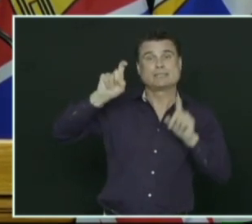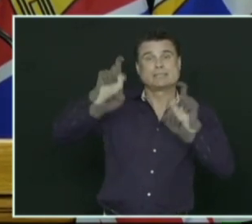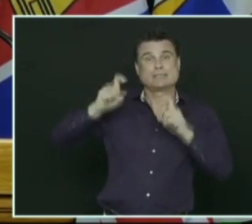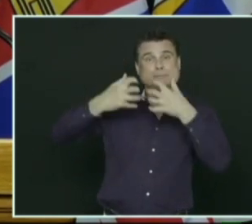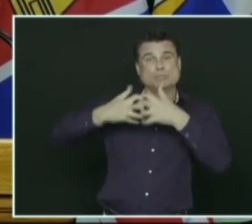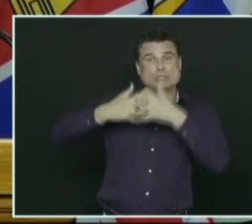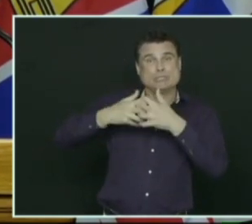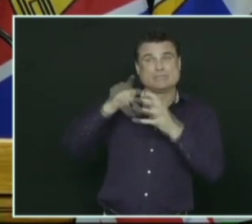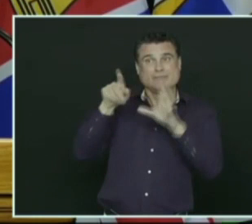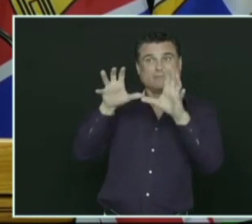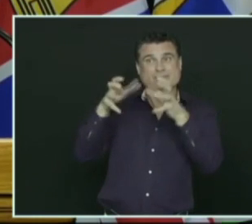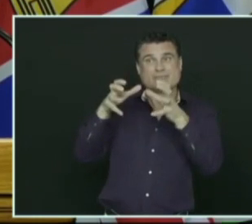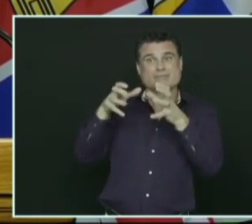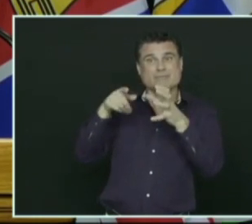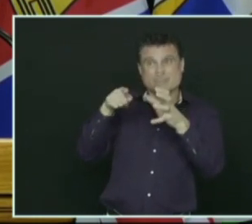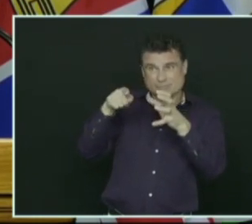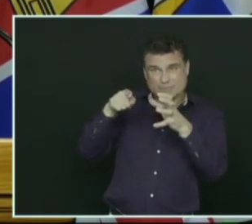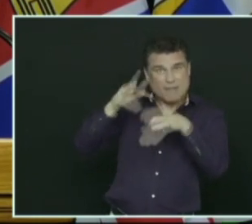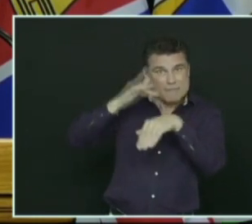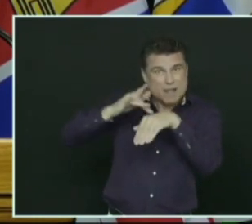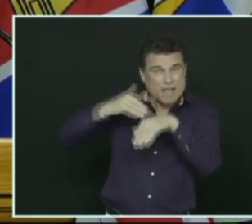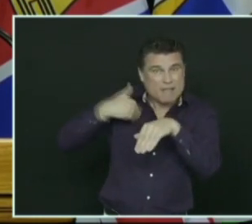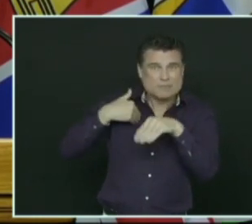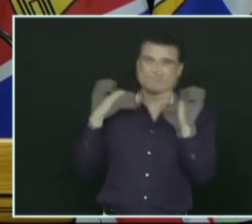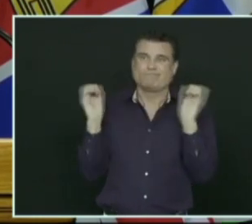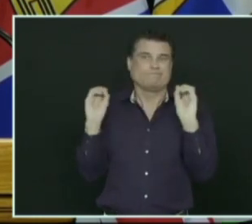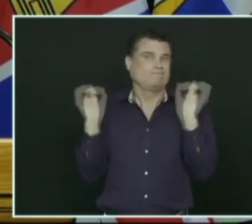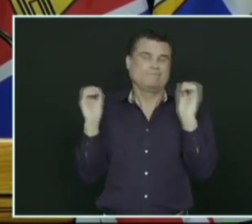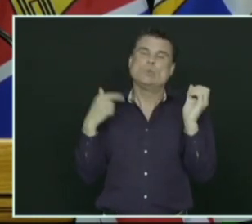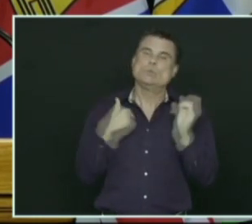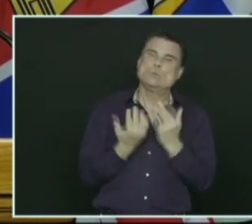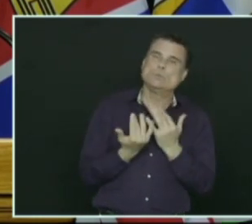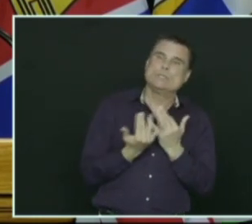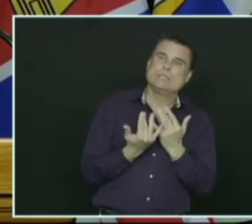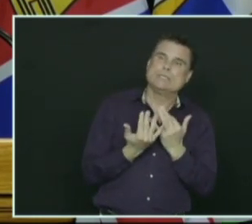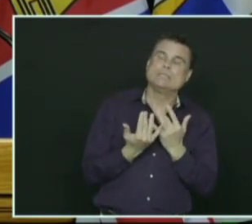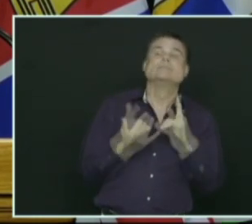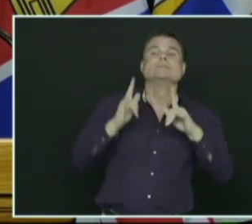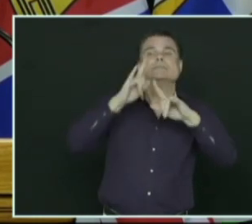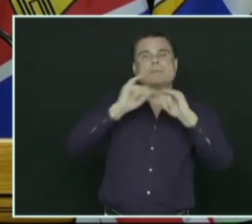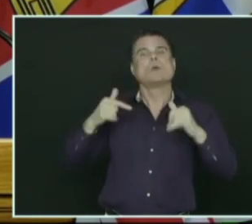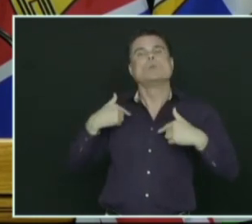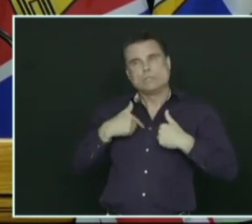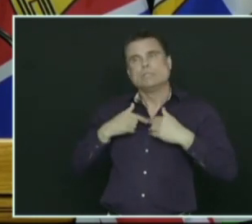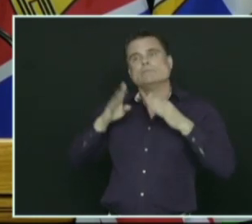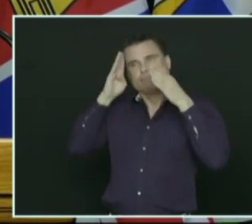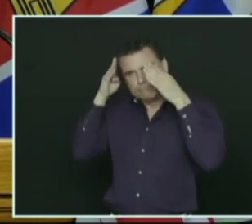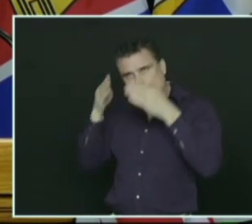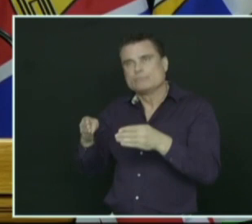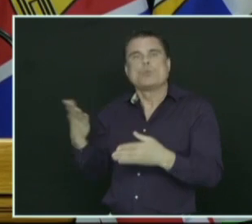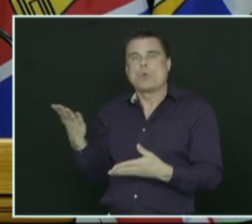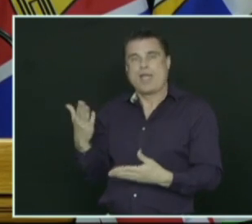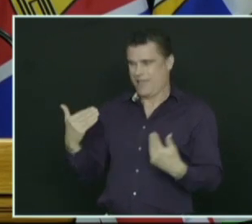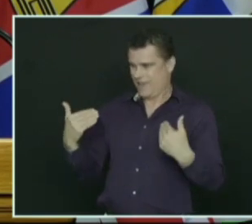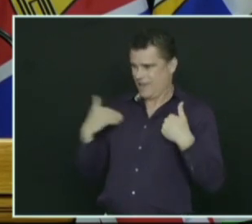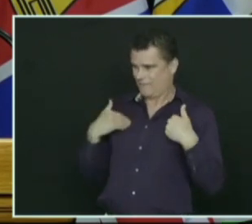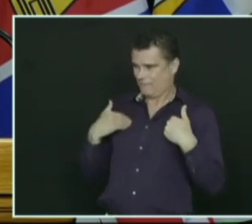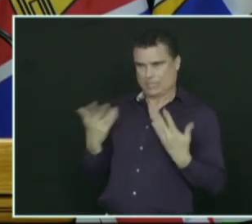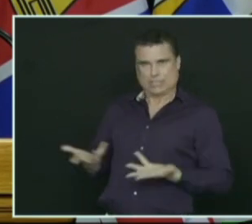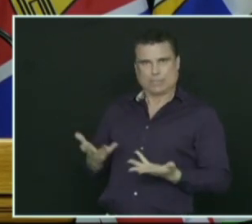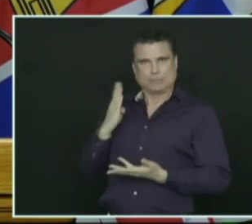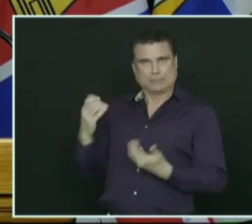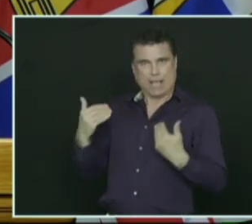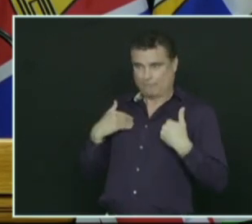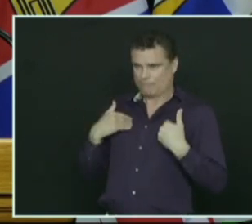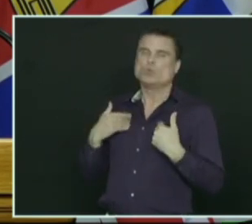Measure. And to sum it up as briefly as possible, you reviewed a lot of scientific studies from around the world, and I think you raised